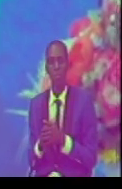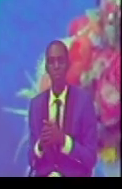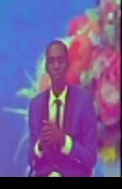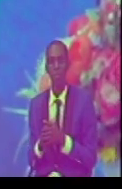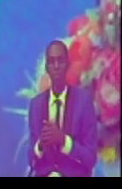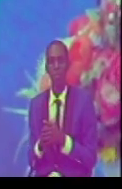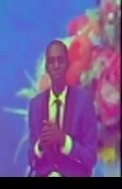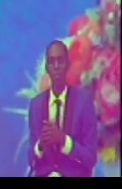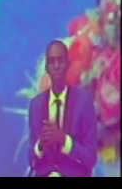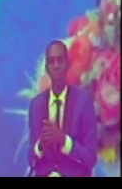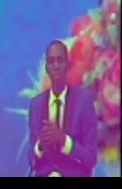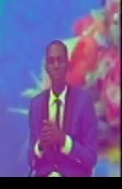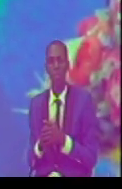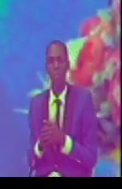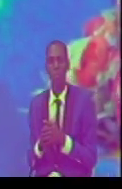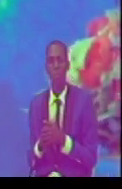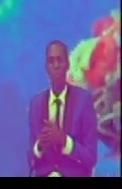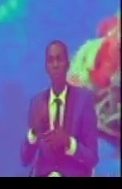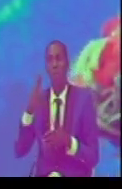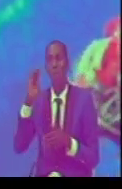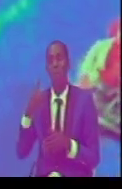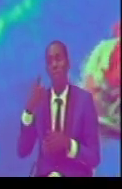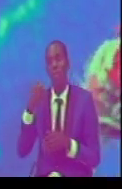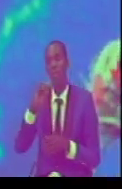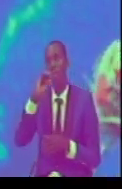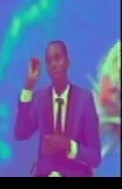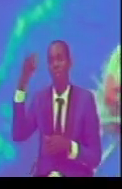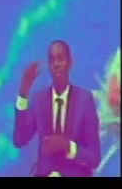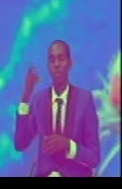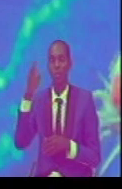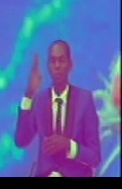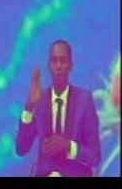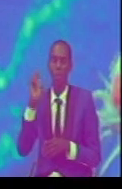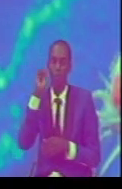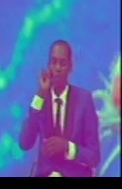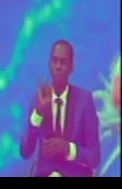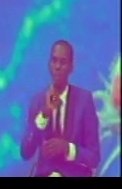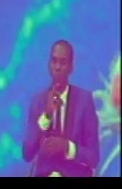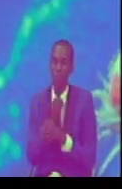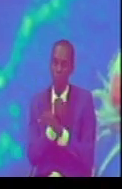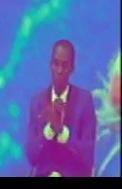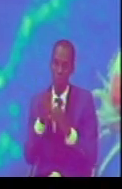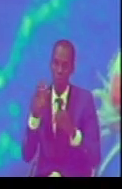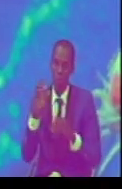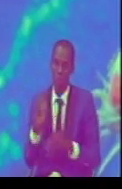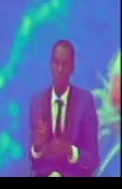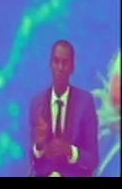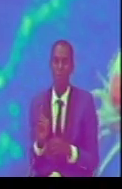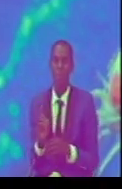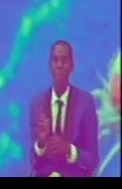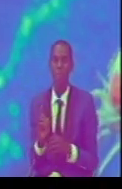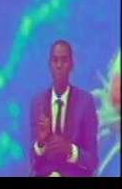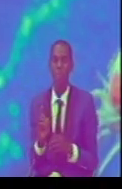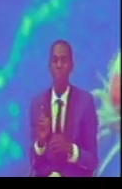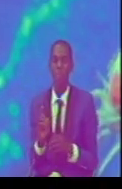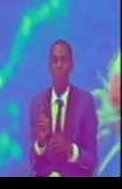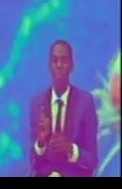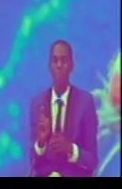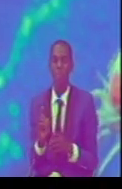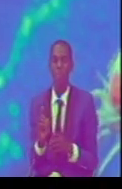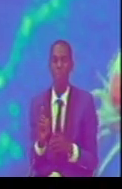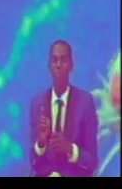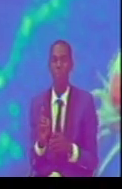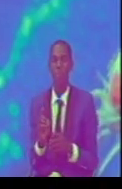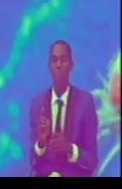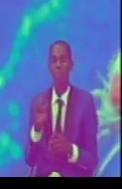Hallelujah. My name is Sister Chineye Okoro. By the grace of God, I'm saved. I'm from Eastern